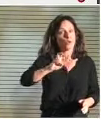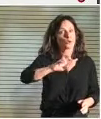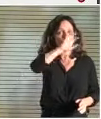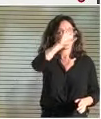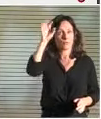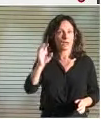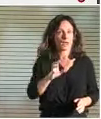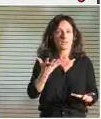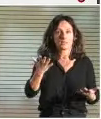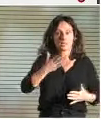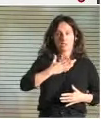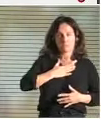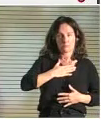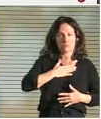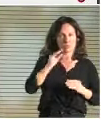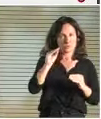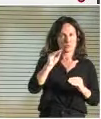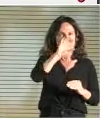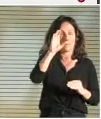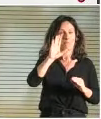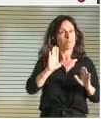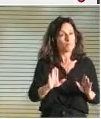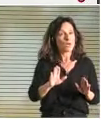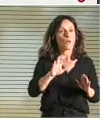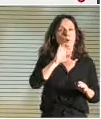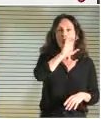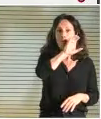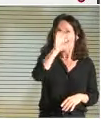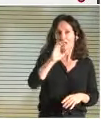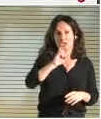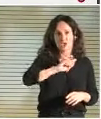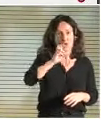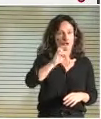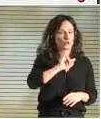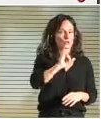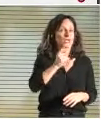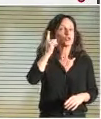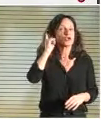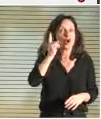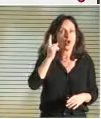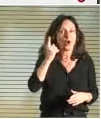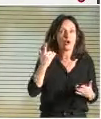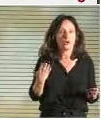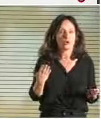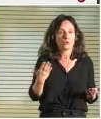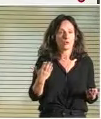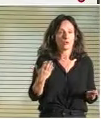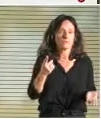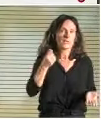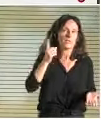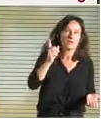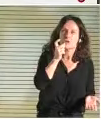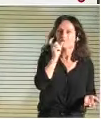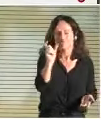countries in the world, they have only, and they have not only, they have sun, beach, service. They like to do